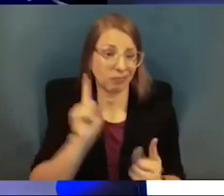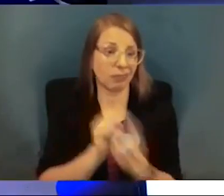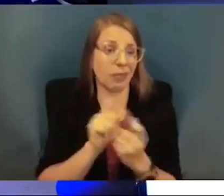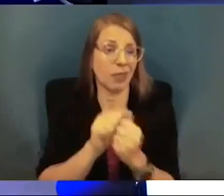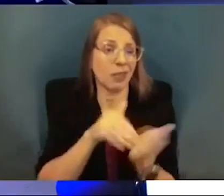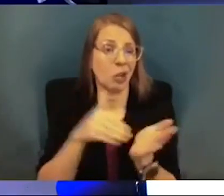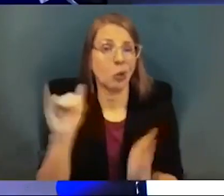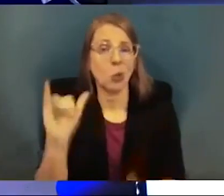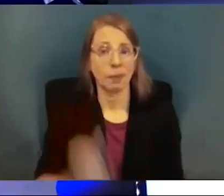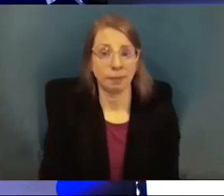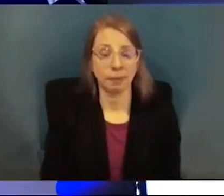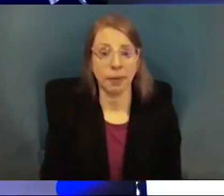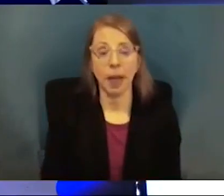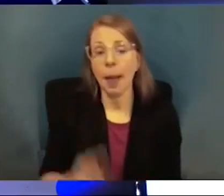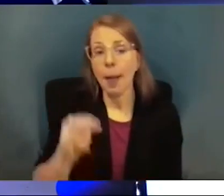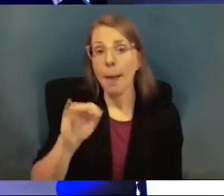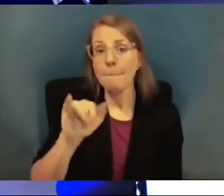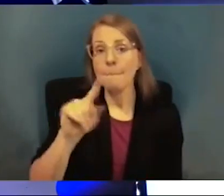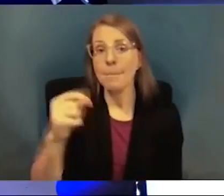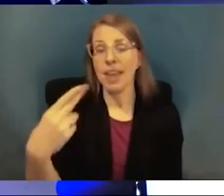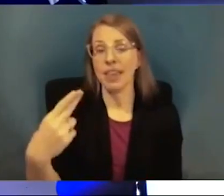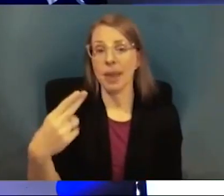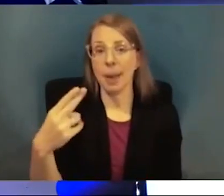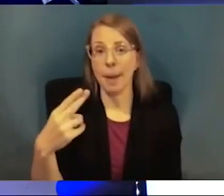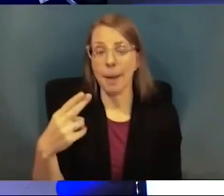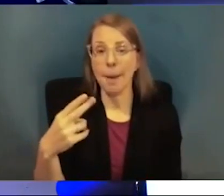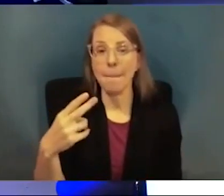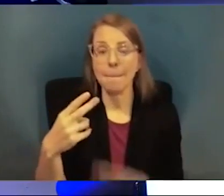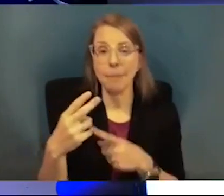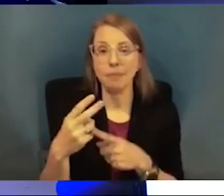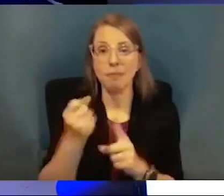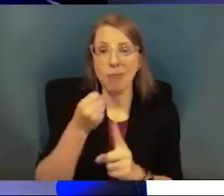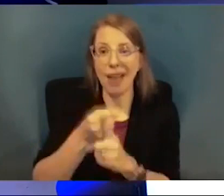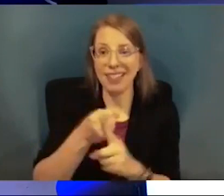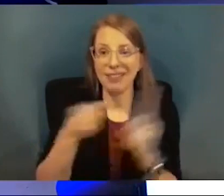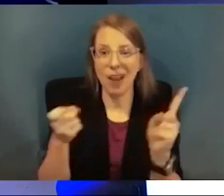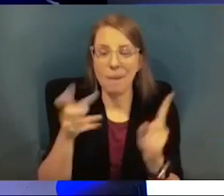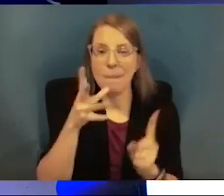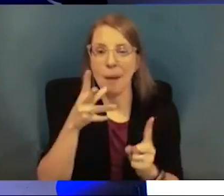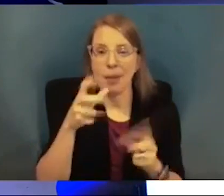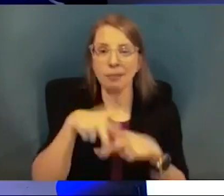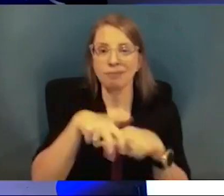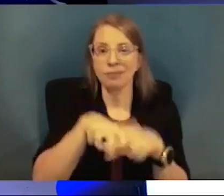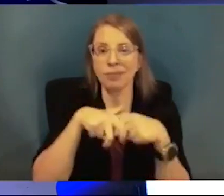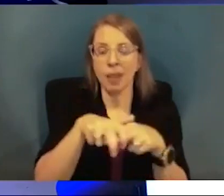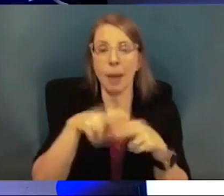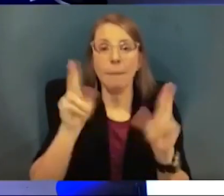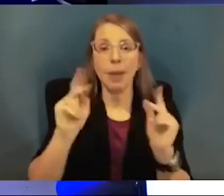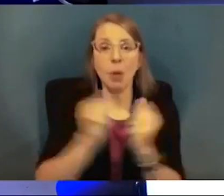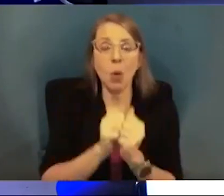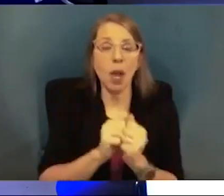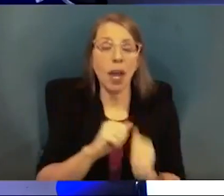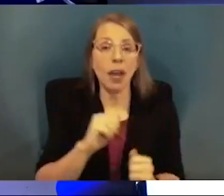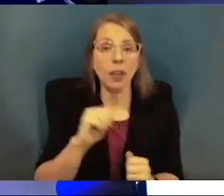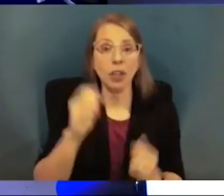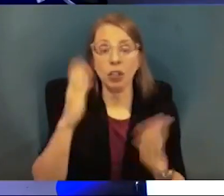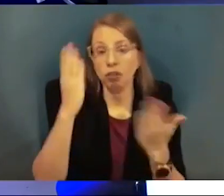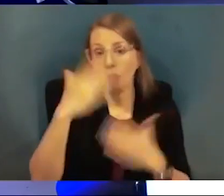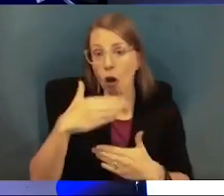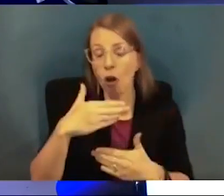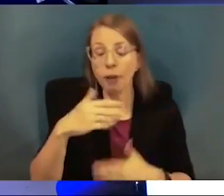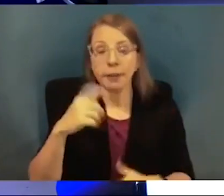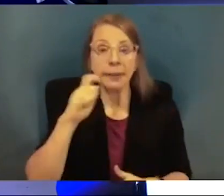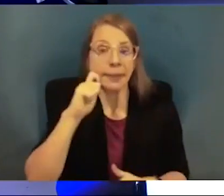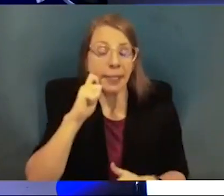quick myth bust from that mama who is swinging her kid out there. Are people with darker skin or olive-colored skin or African-American skin,